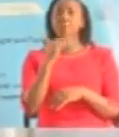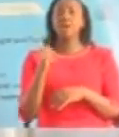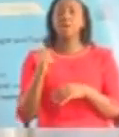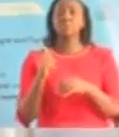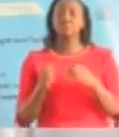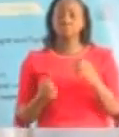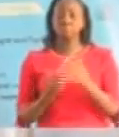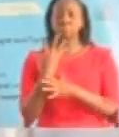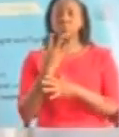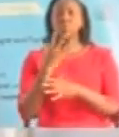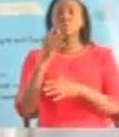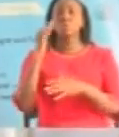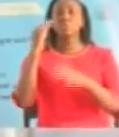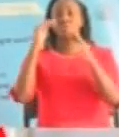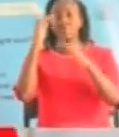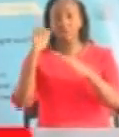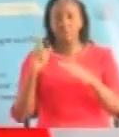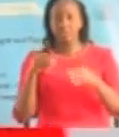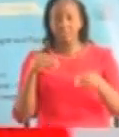Center.